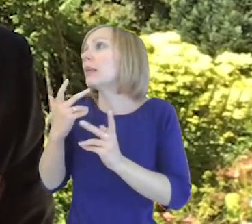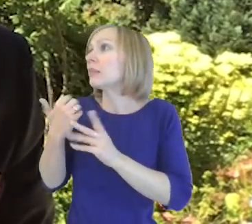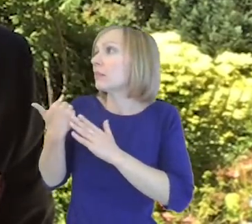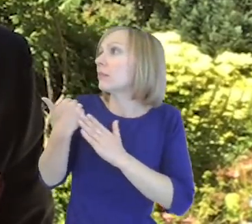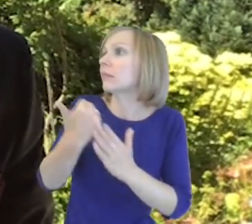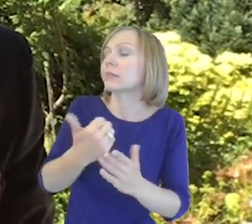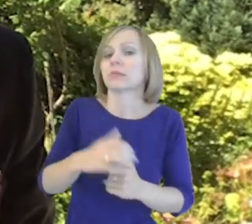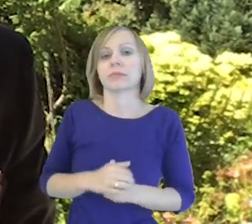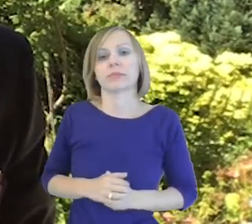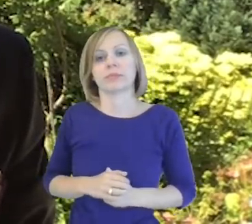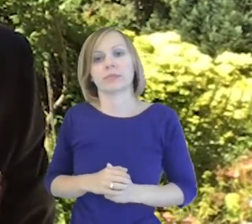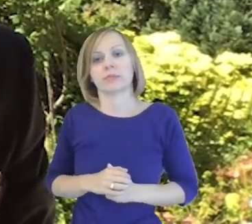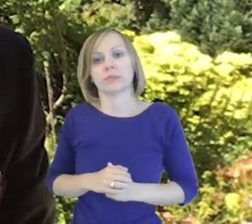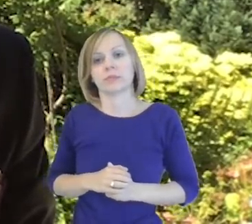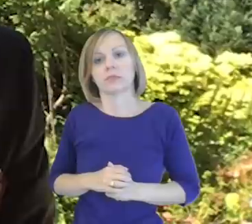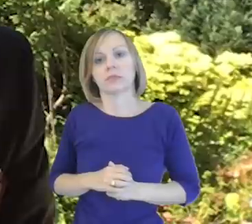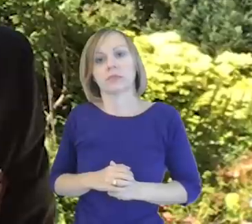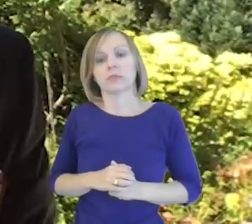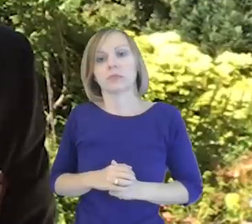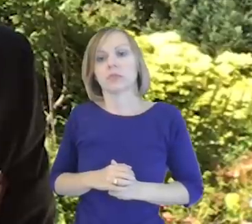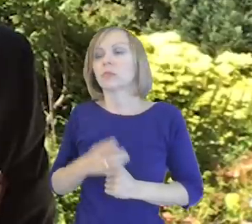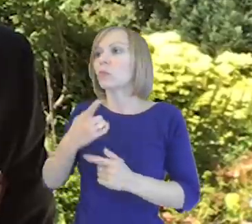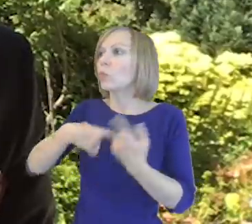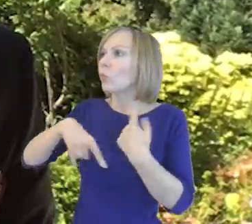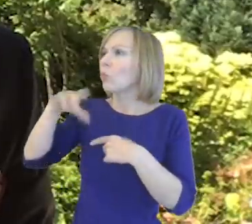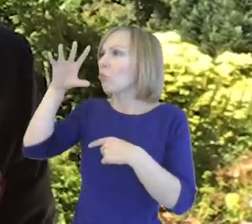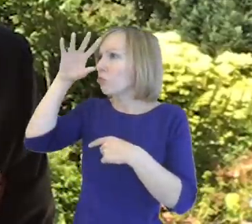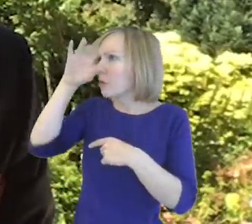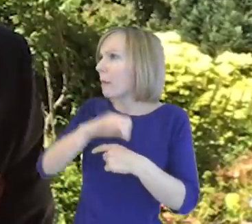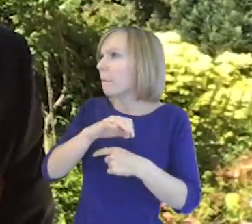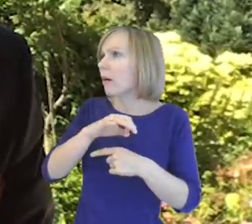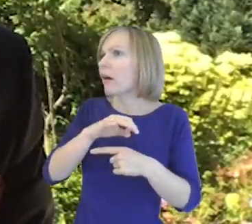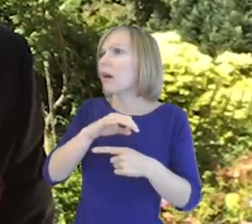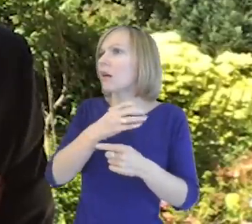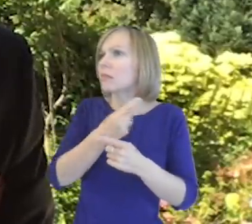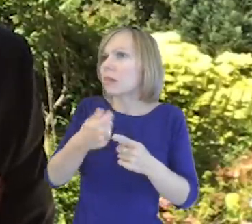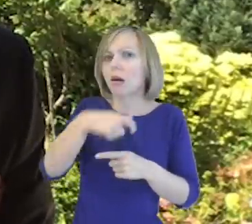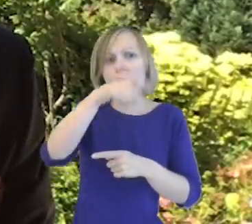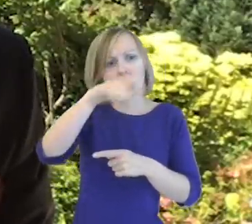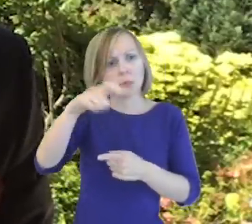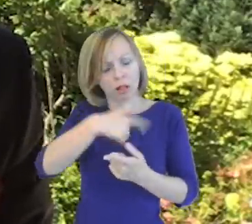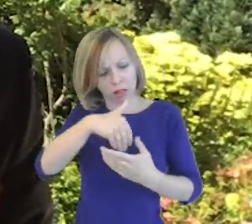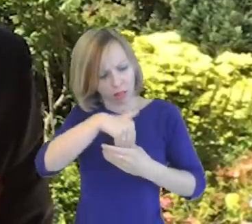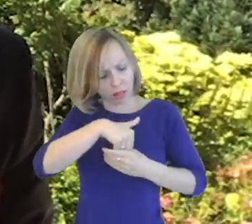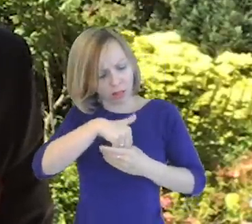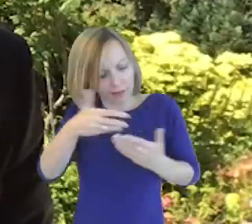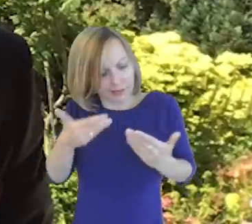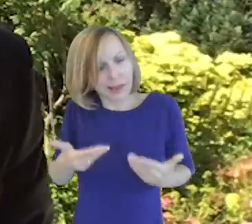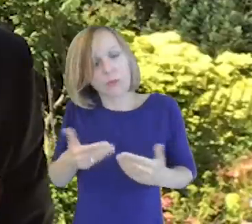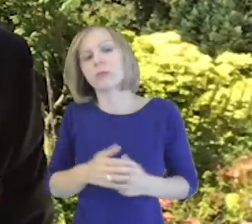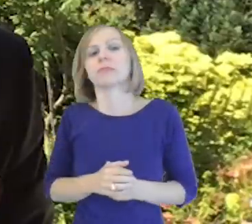remembering those that we wish to name in our hearts at this time.